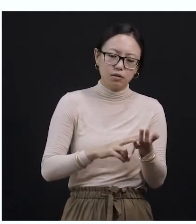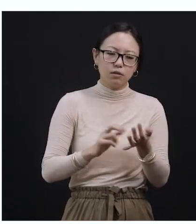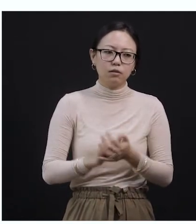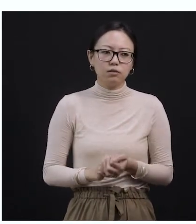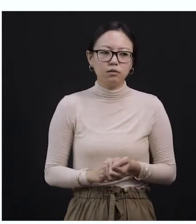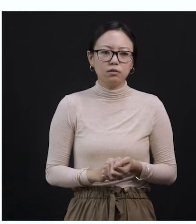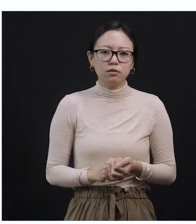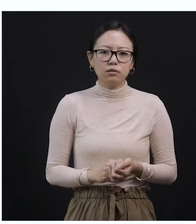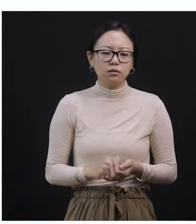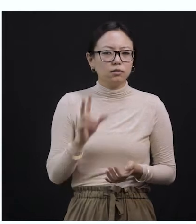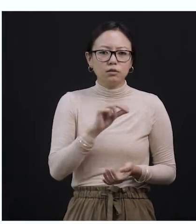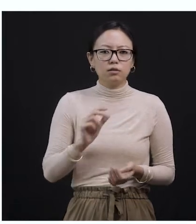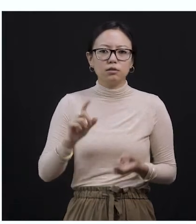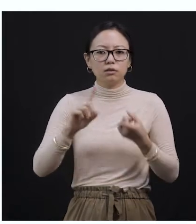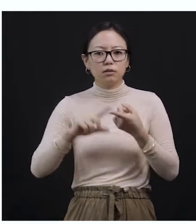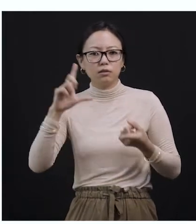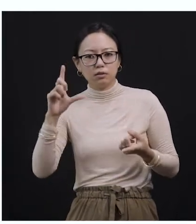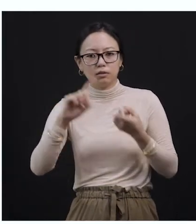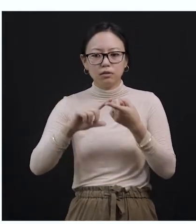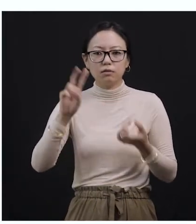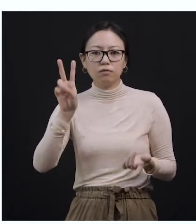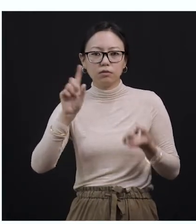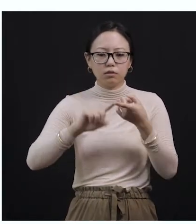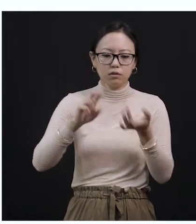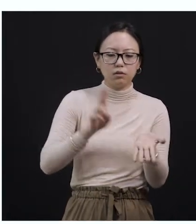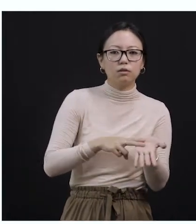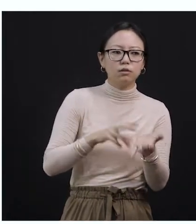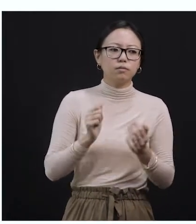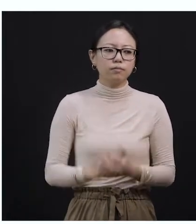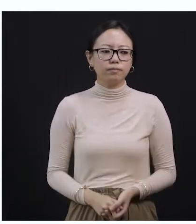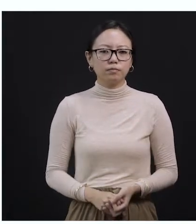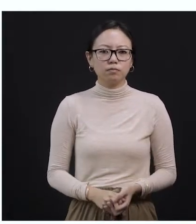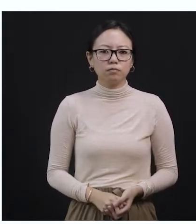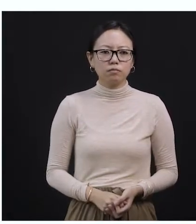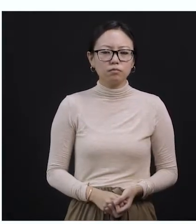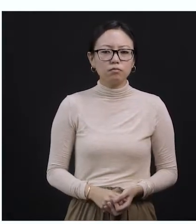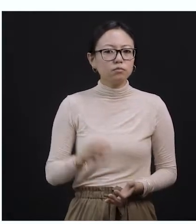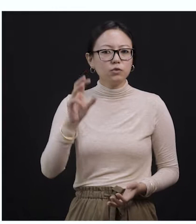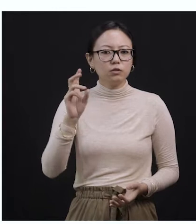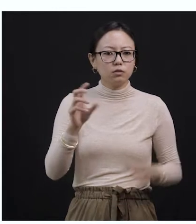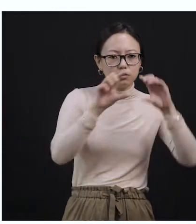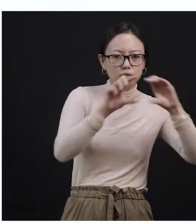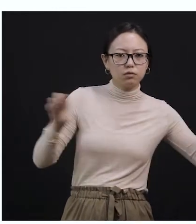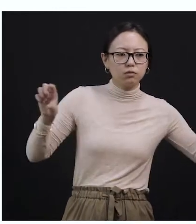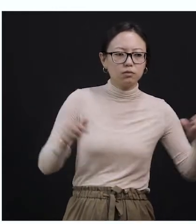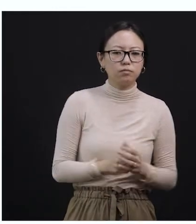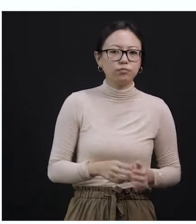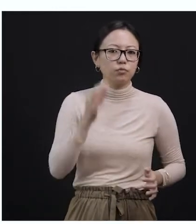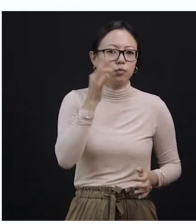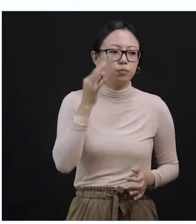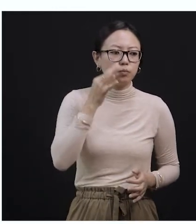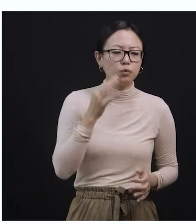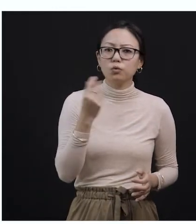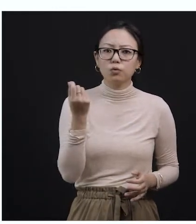E-L-E-V-E-N. 11. In the same way, when you look at the third row, we have tens